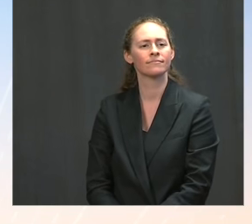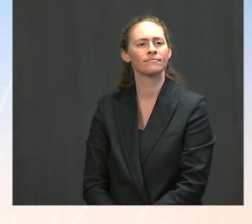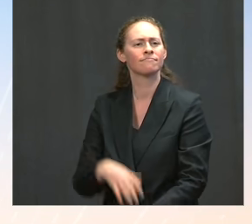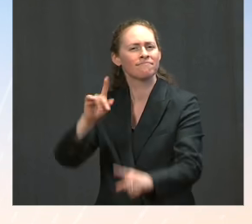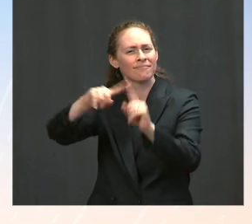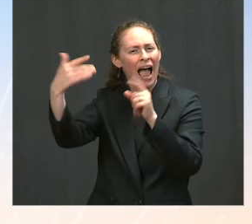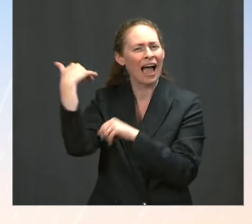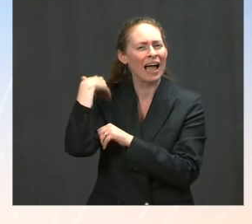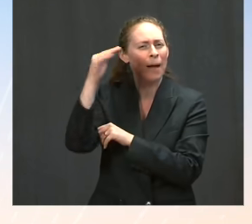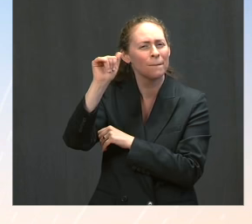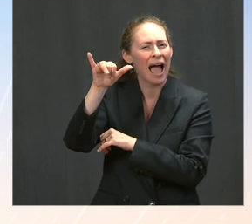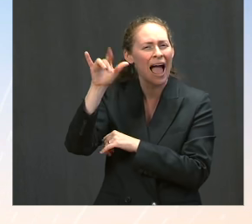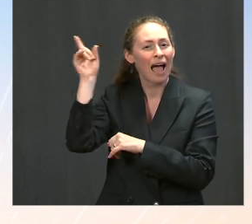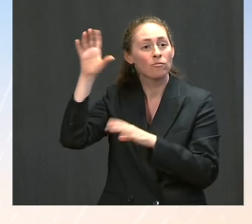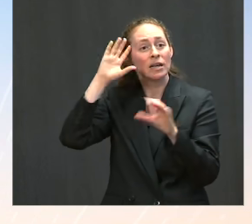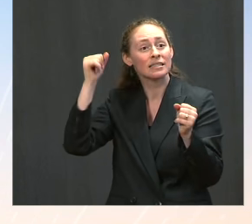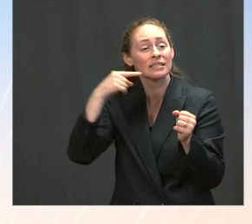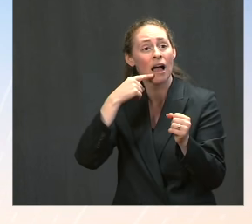masked.